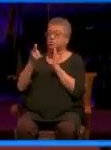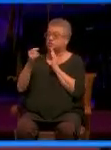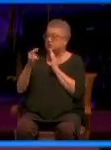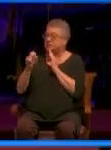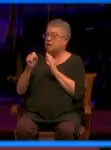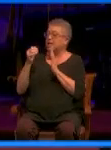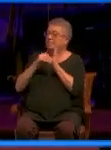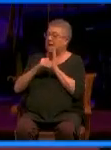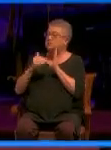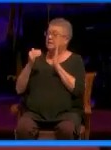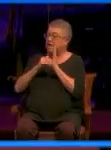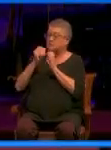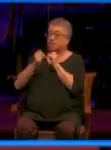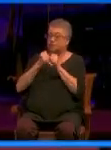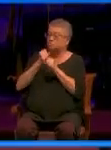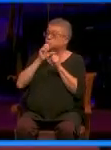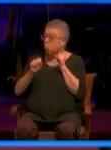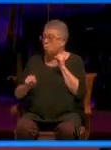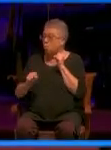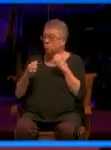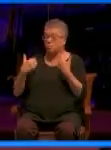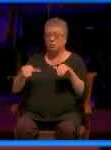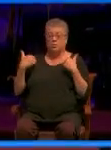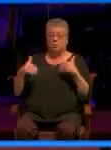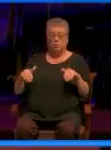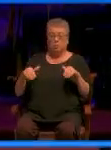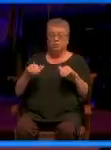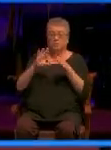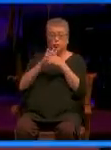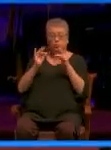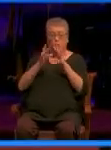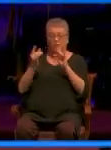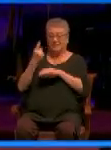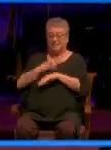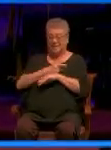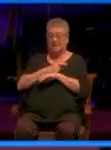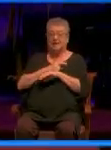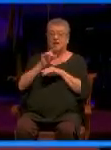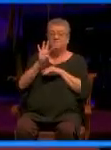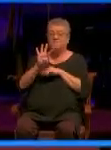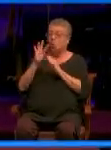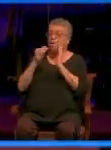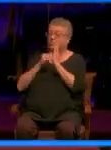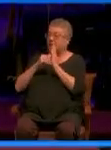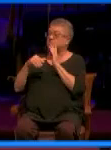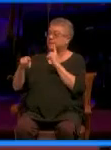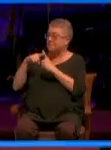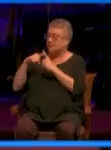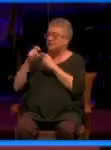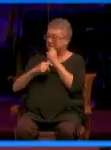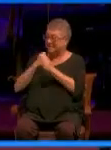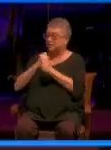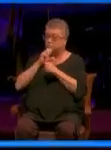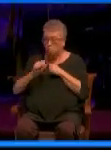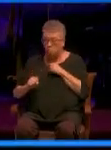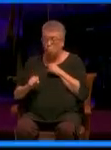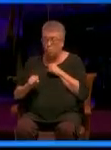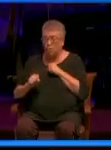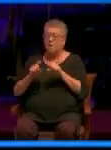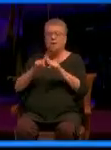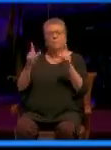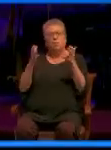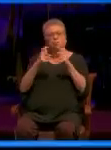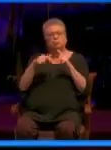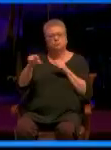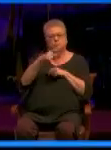thousands upon thousands of years old. The story we will read today is 4,000 plus years old. But I want you